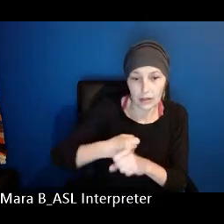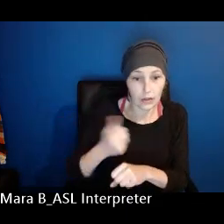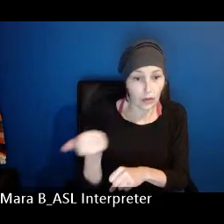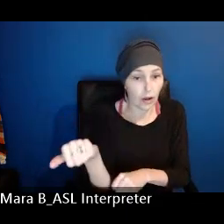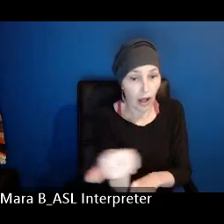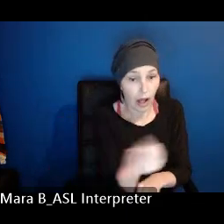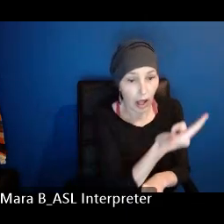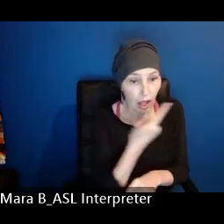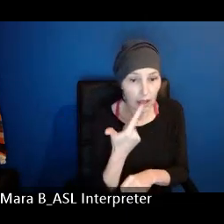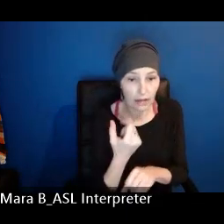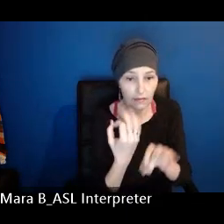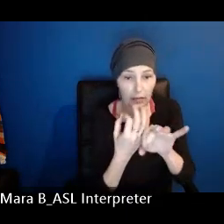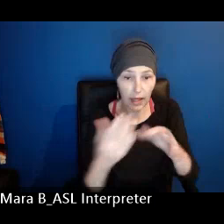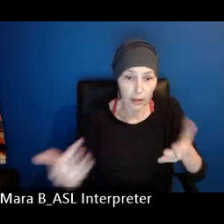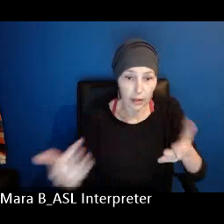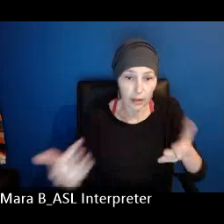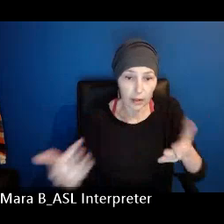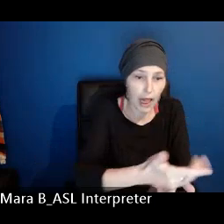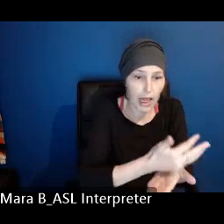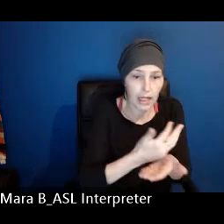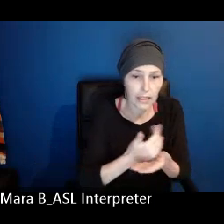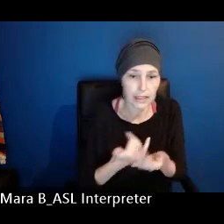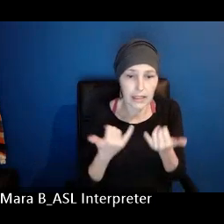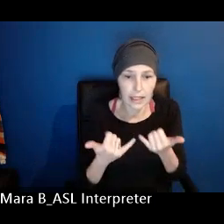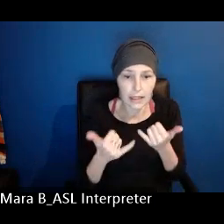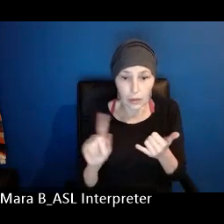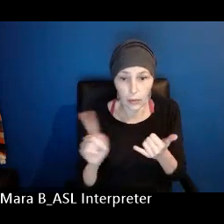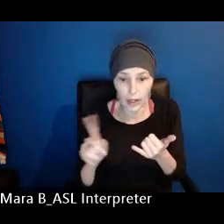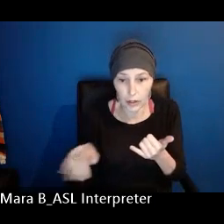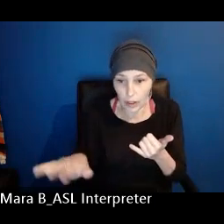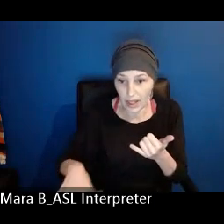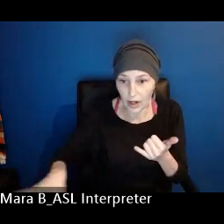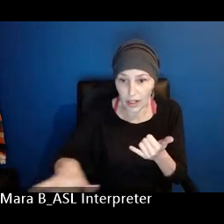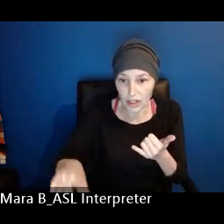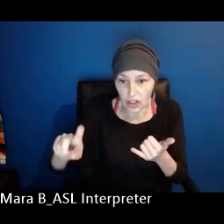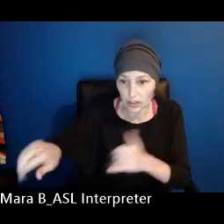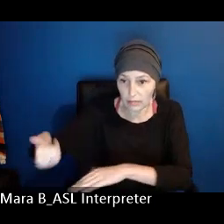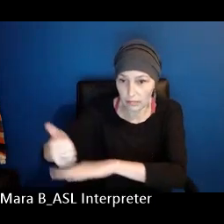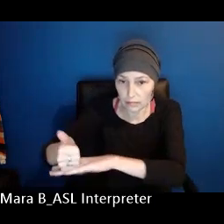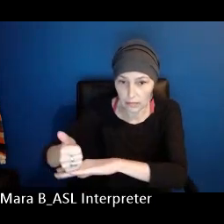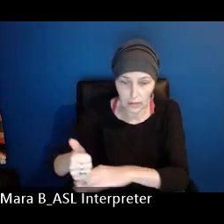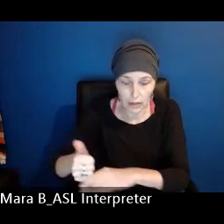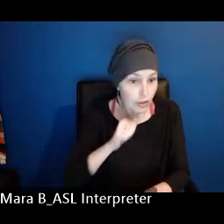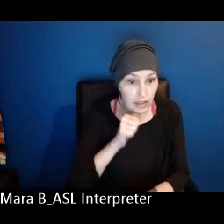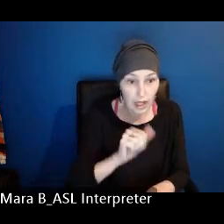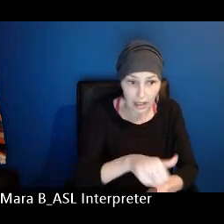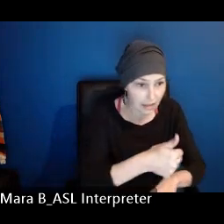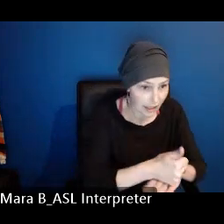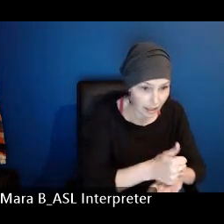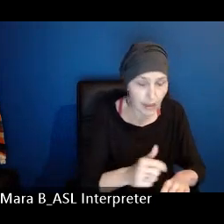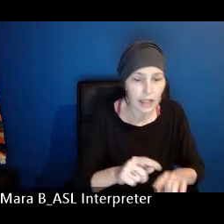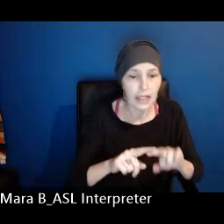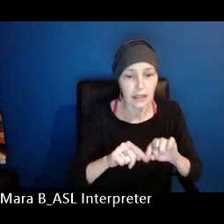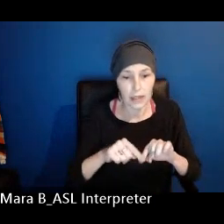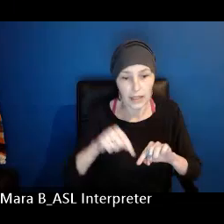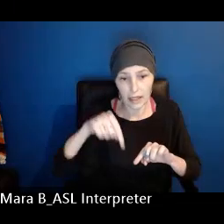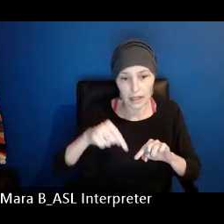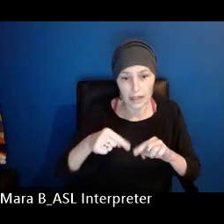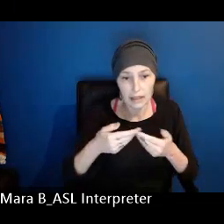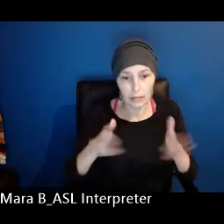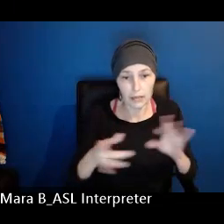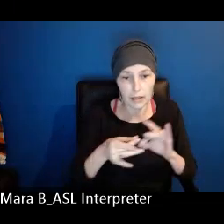far as where those zones should or should not be designated based on this public comment, that will be shared with the CPUC